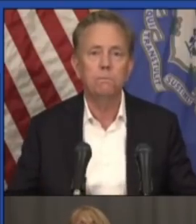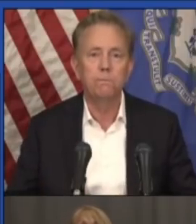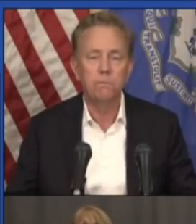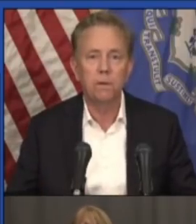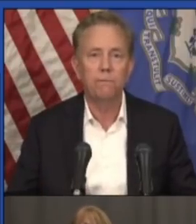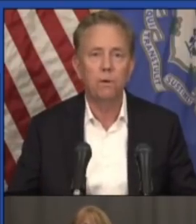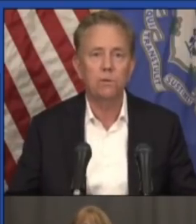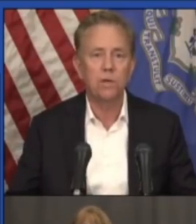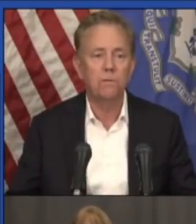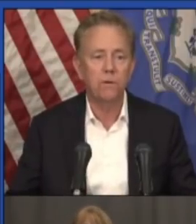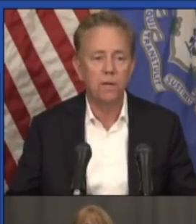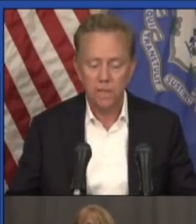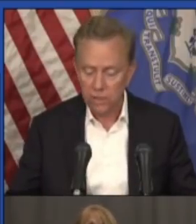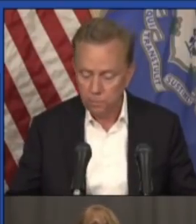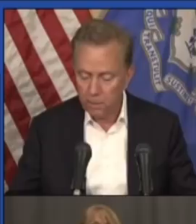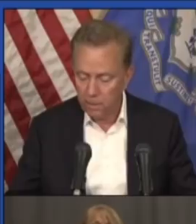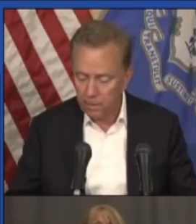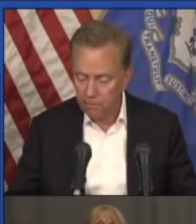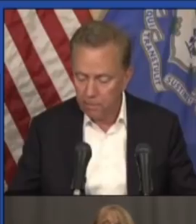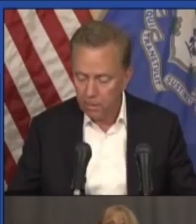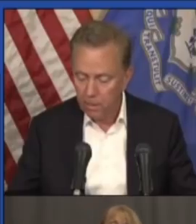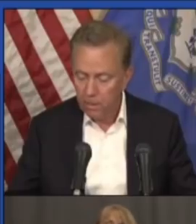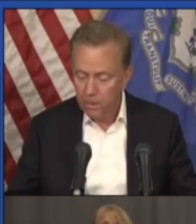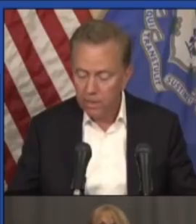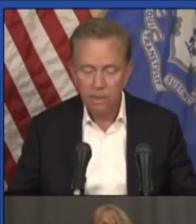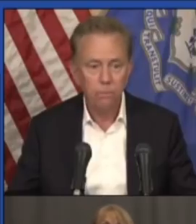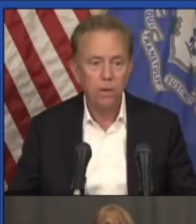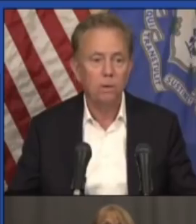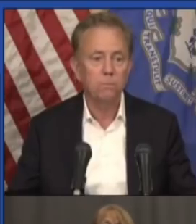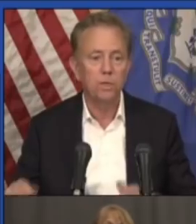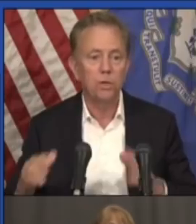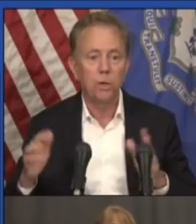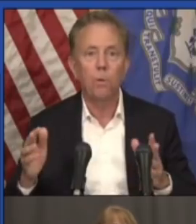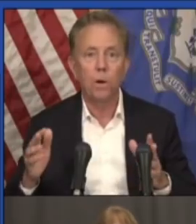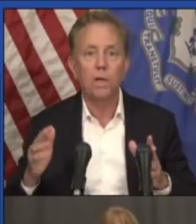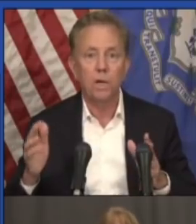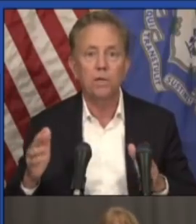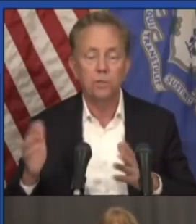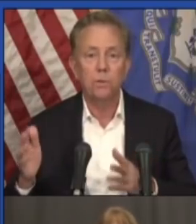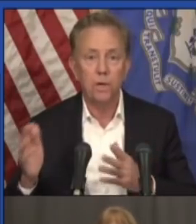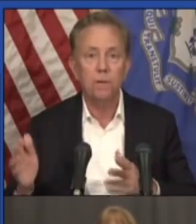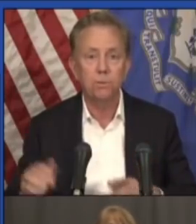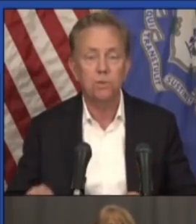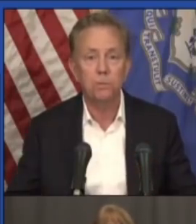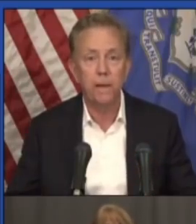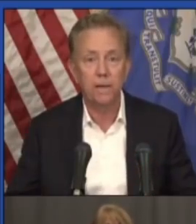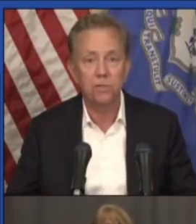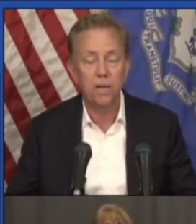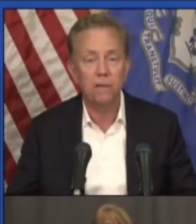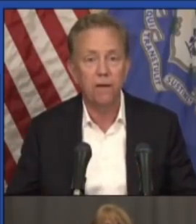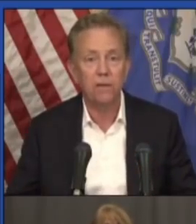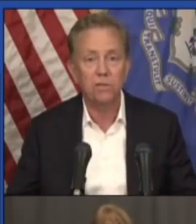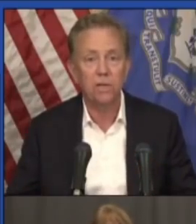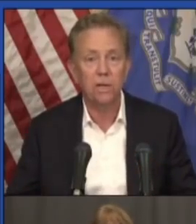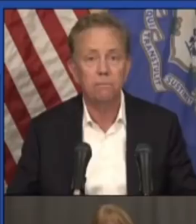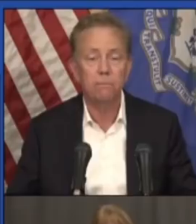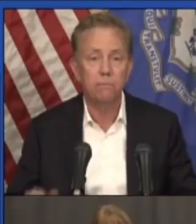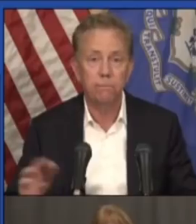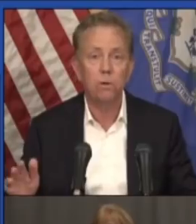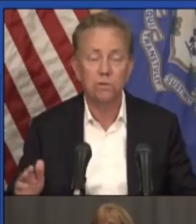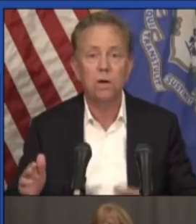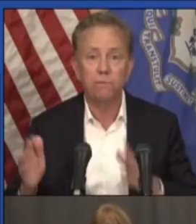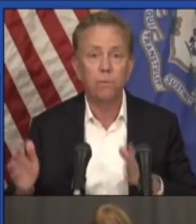No false comfort in this, but that we are, number one in the country when it comes to Hispanics getting